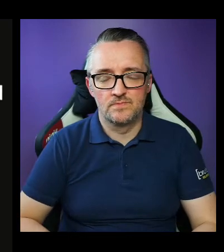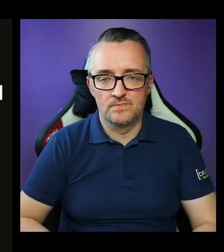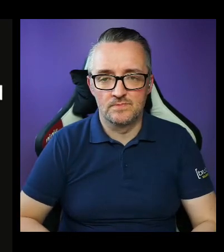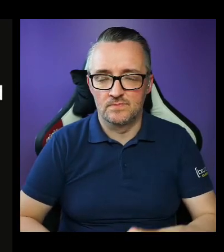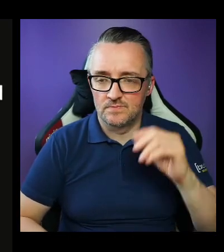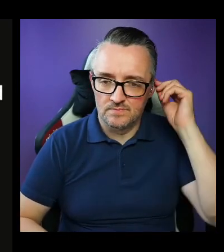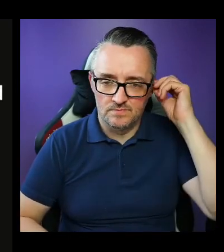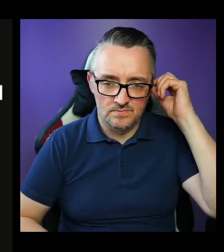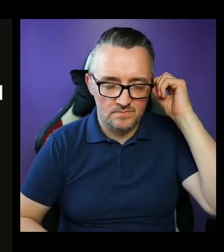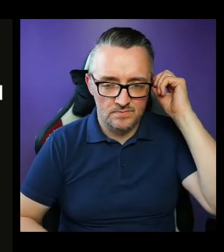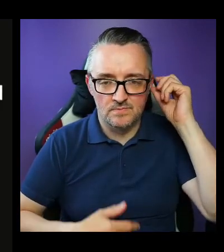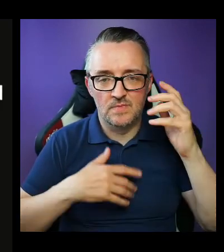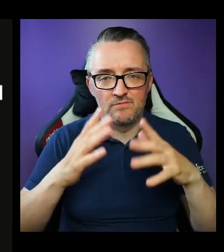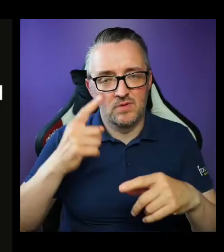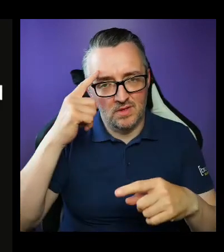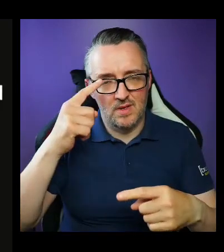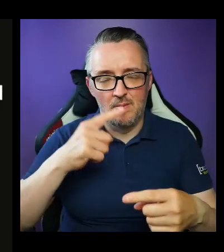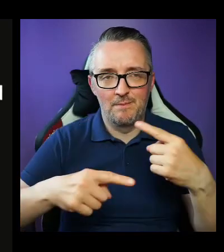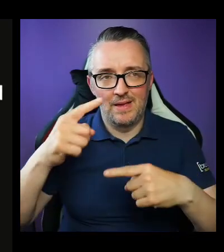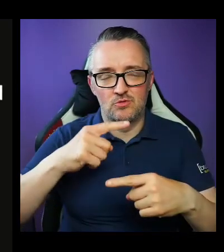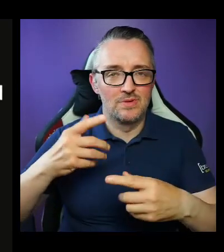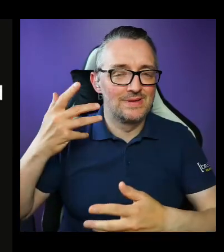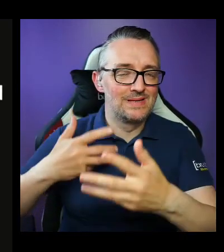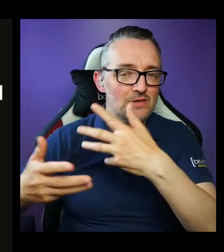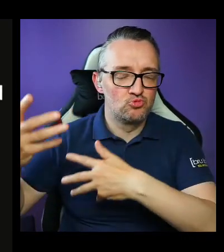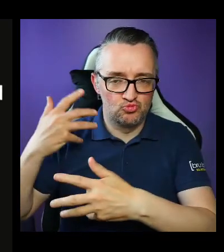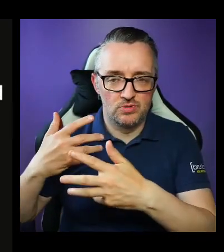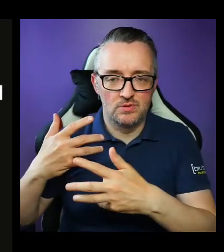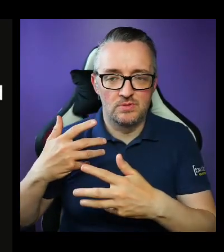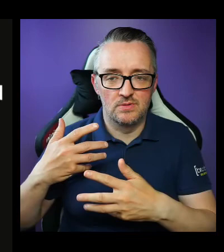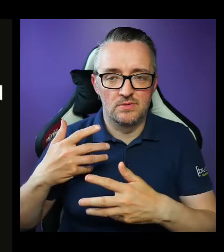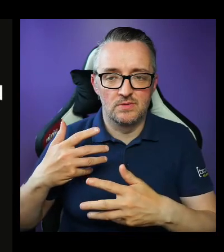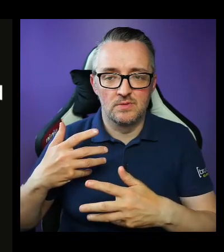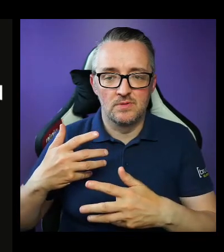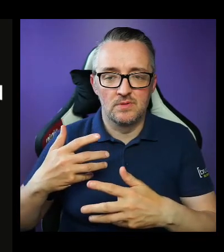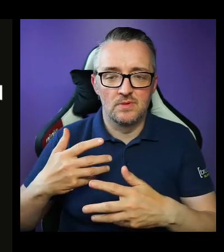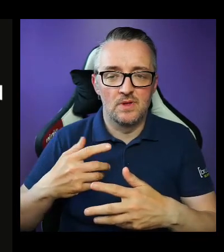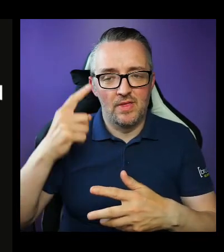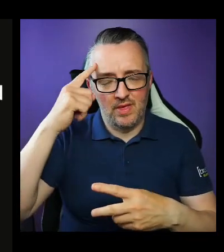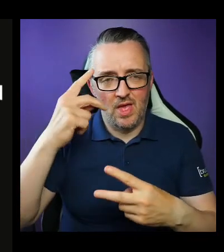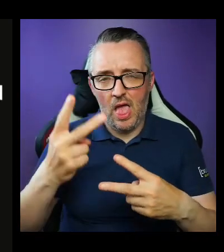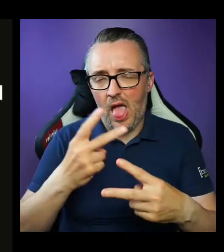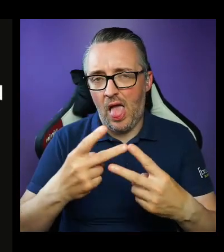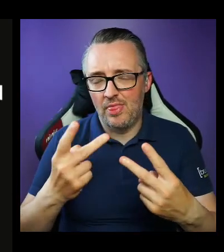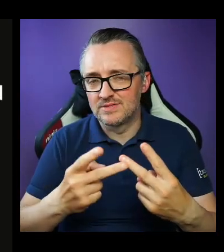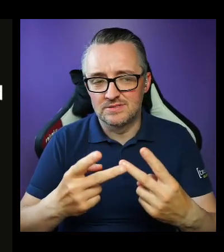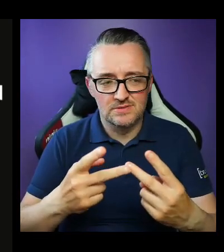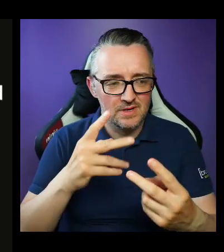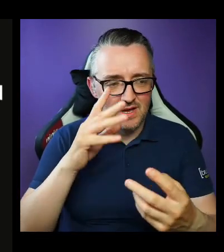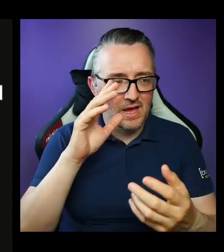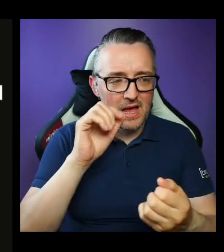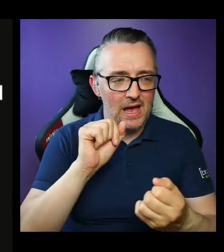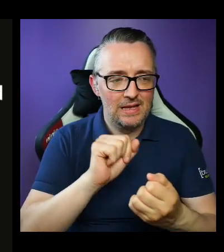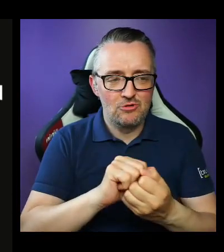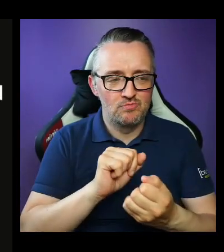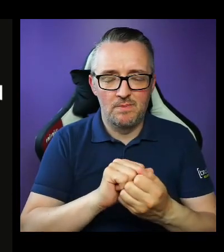I need to think, going back in time in history. I think there were others. I can't remember which